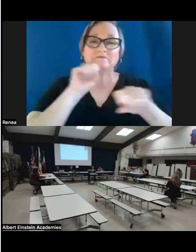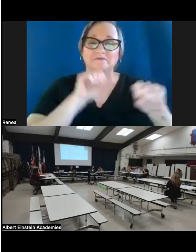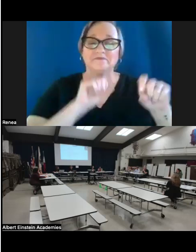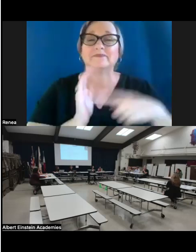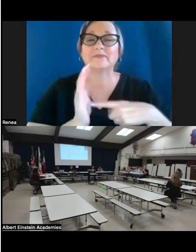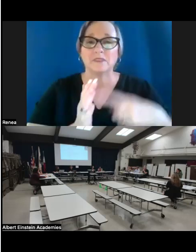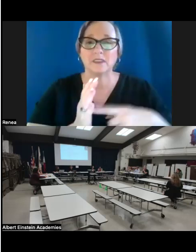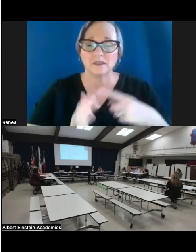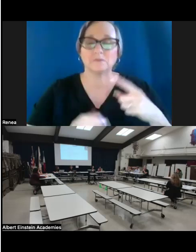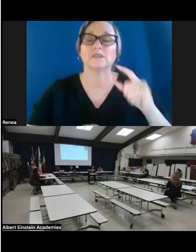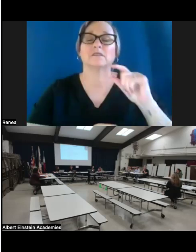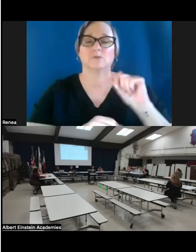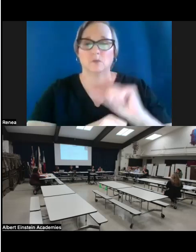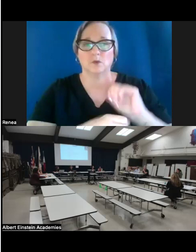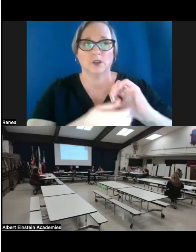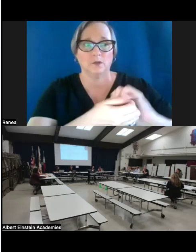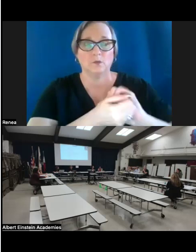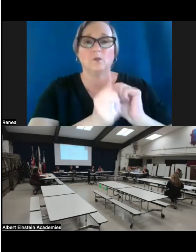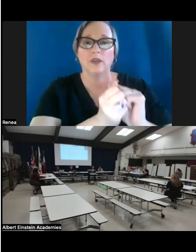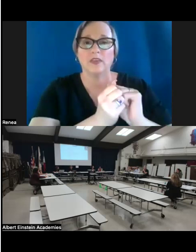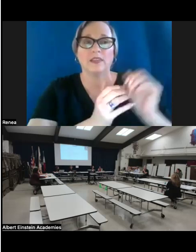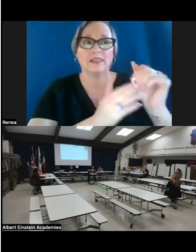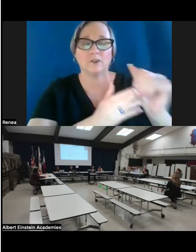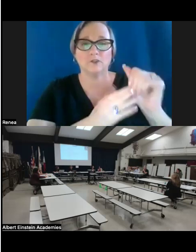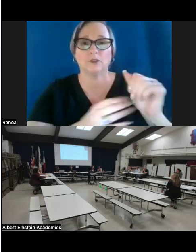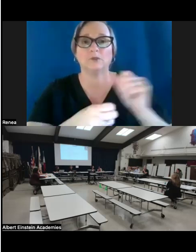make sure we know that you really want that